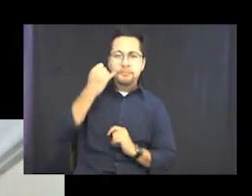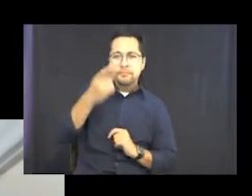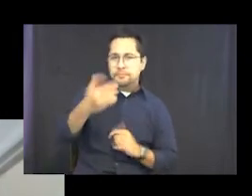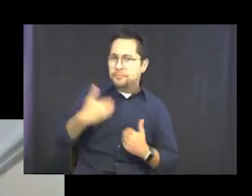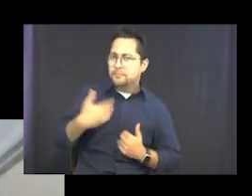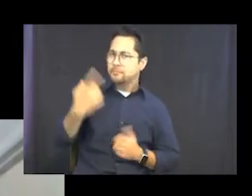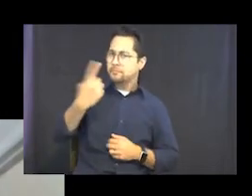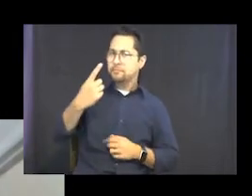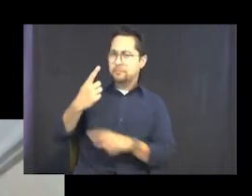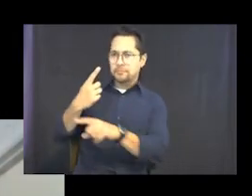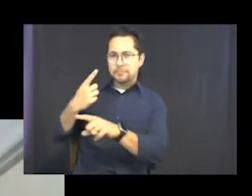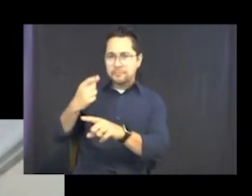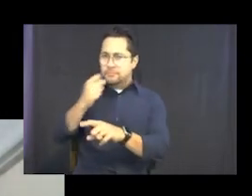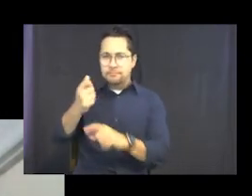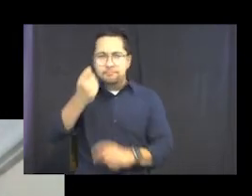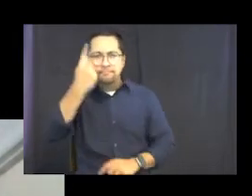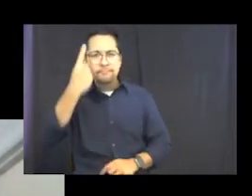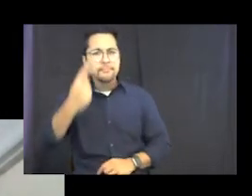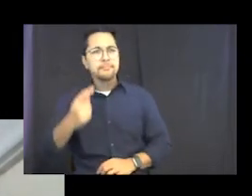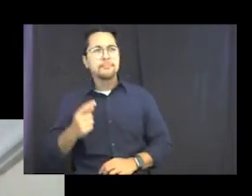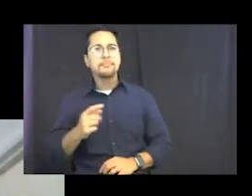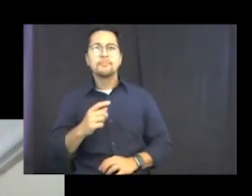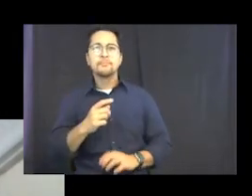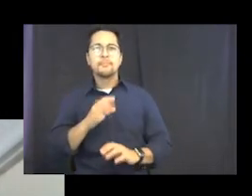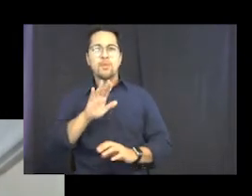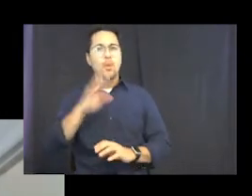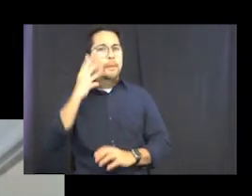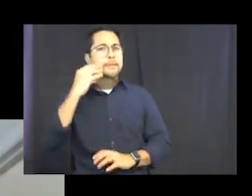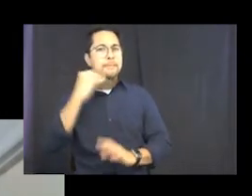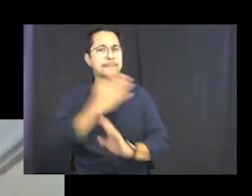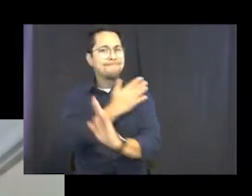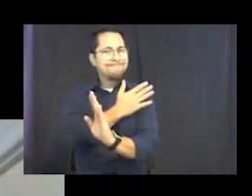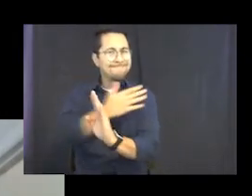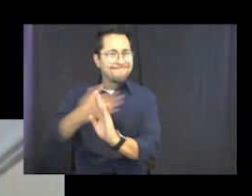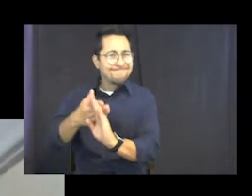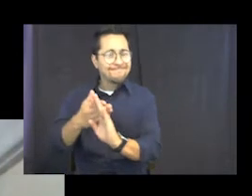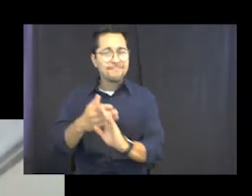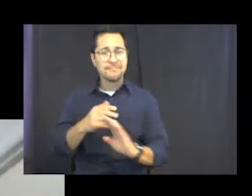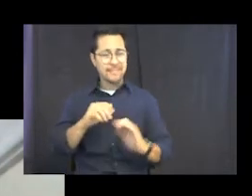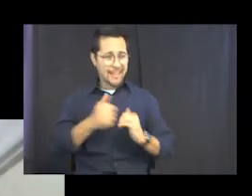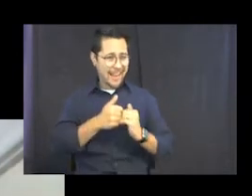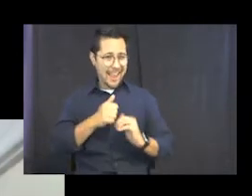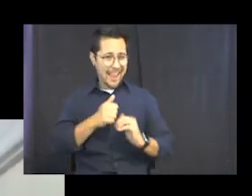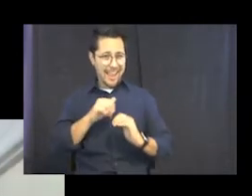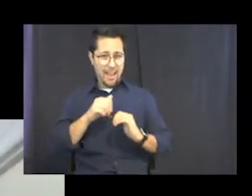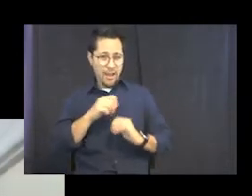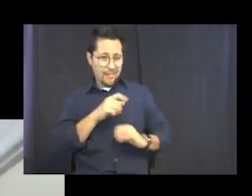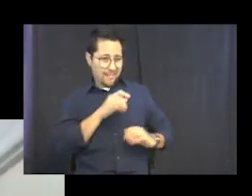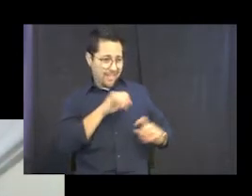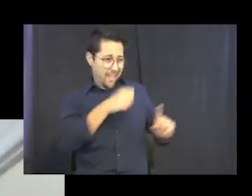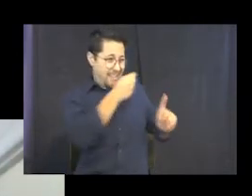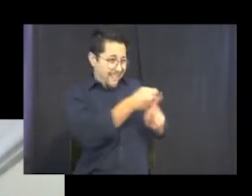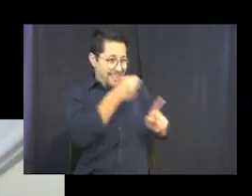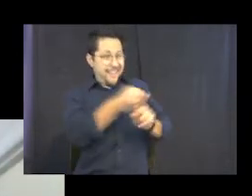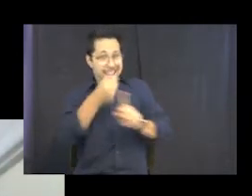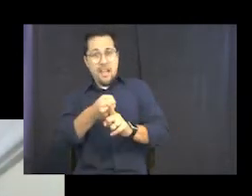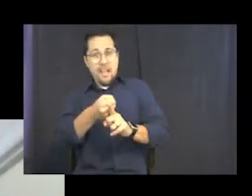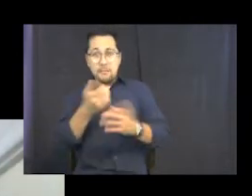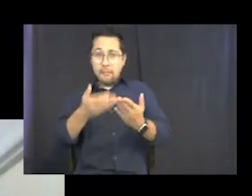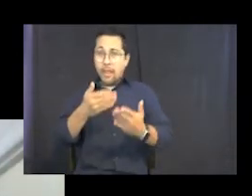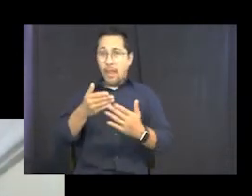that doesn't understand where you've been and how those past things